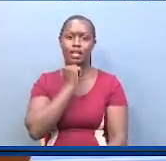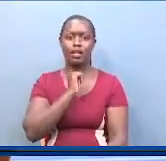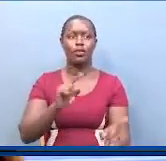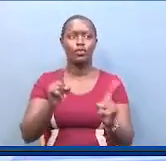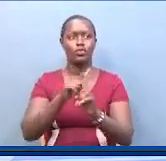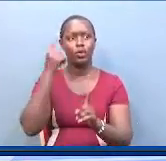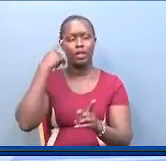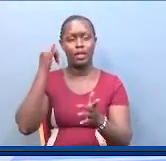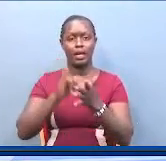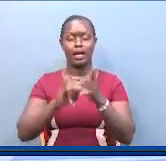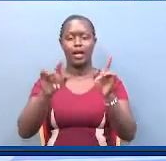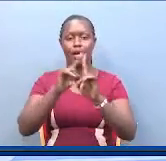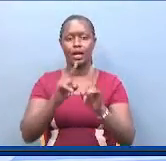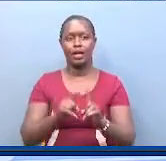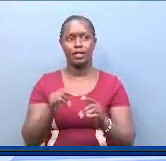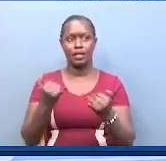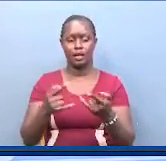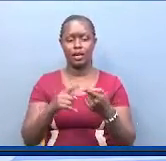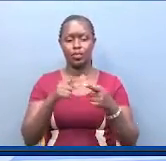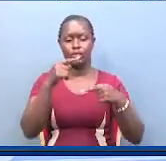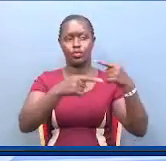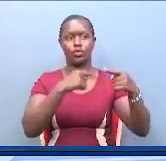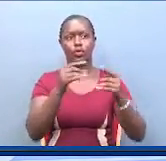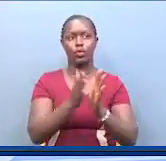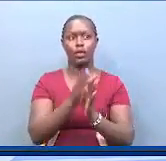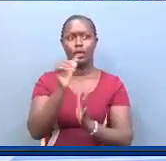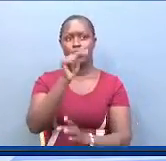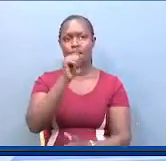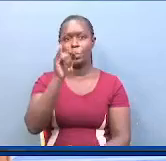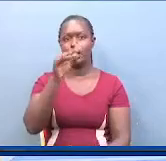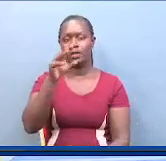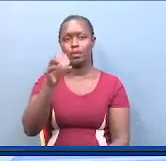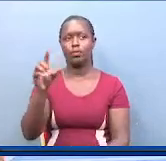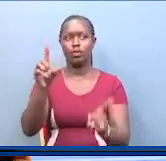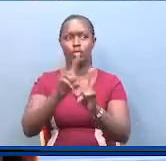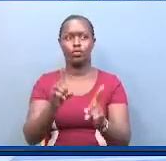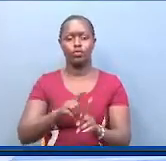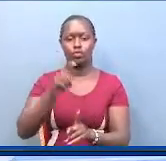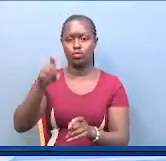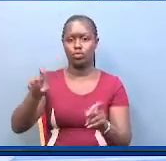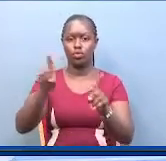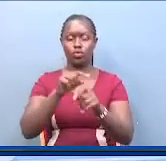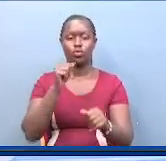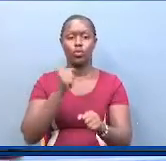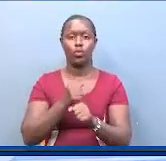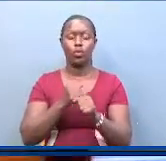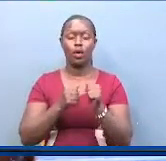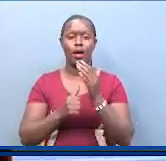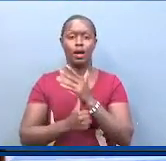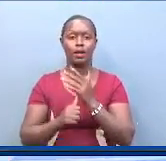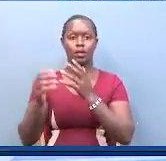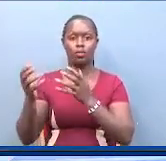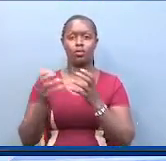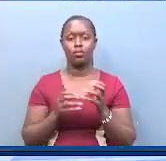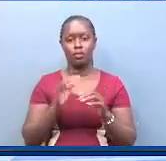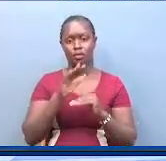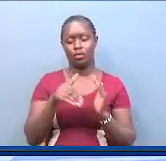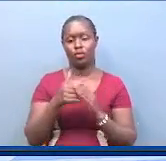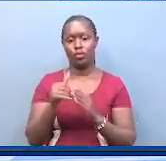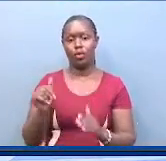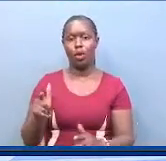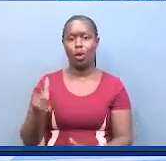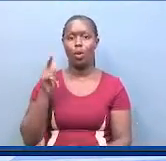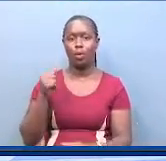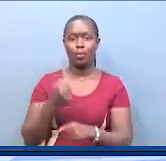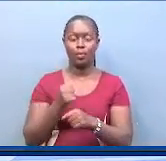think as Martha Karua is pushing the Azimio narrative, he should also work hard to bring in legislators.